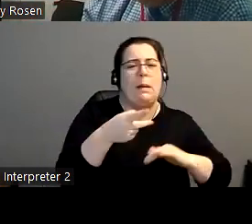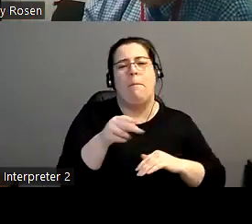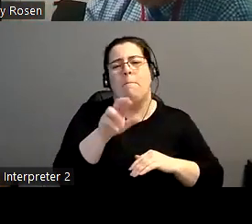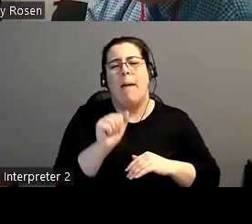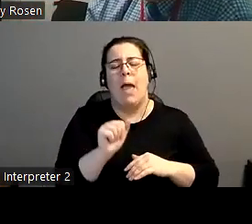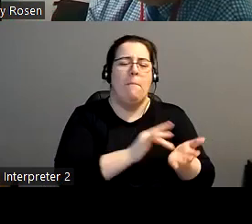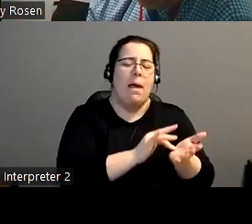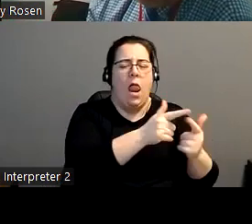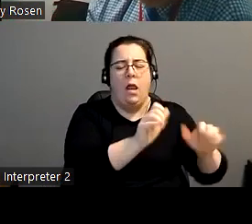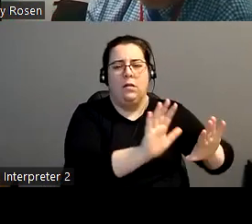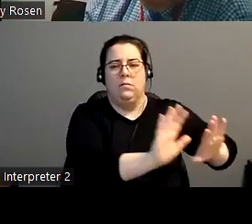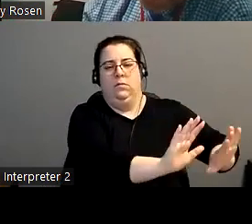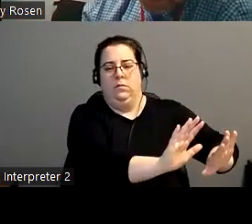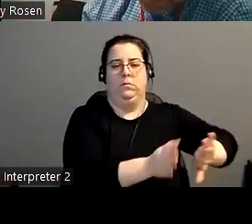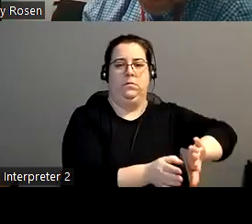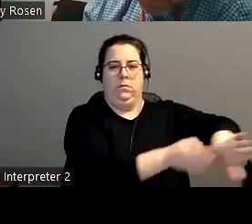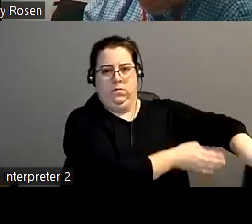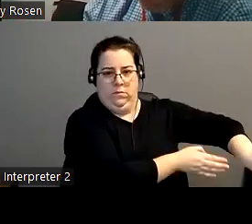the scope of this talk.